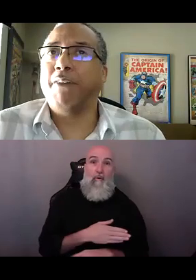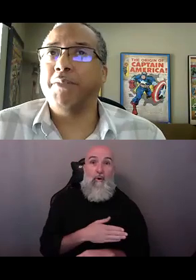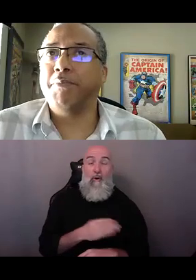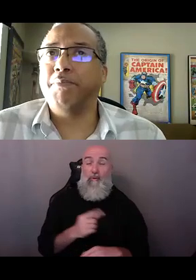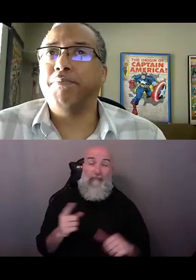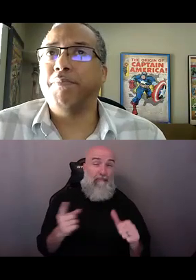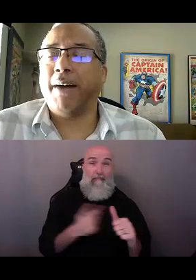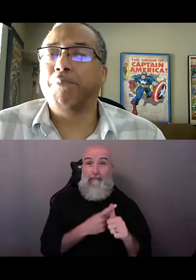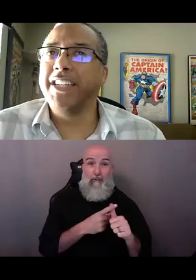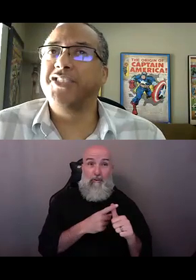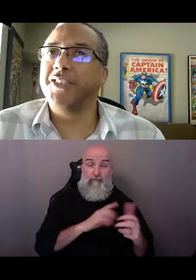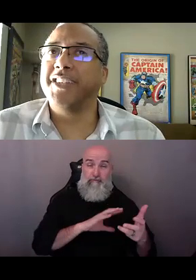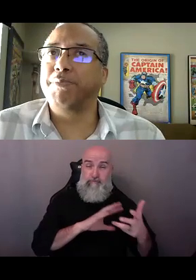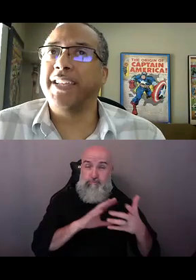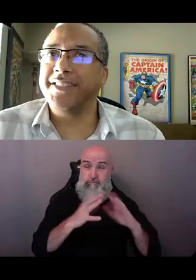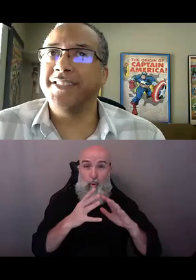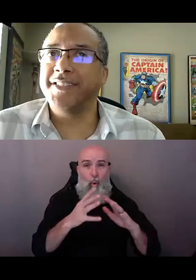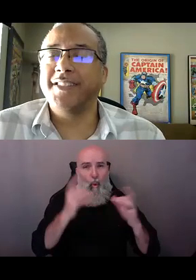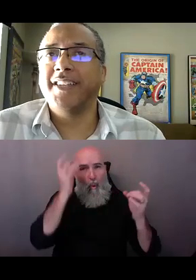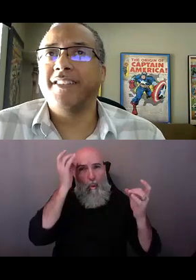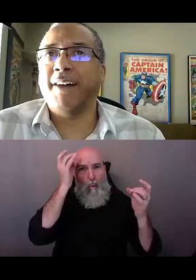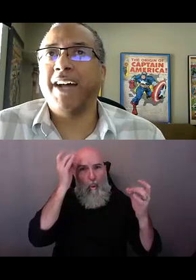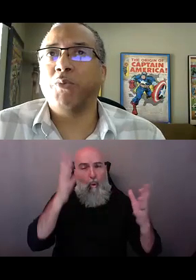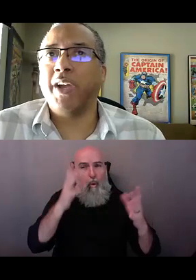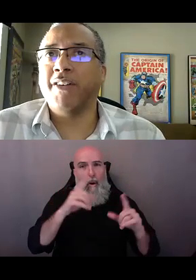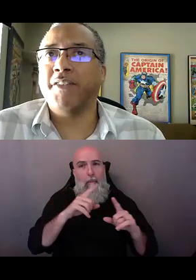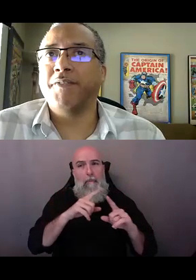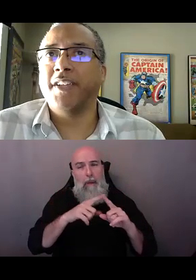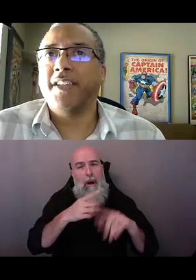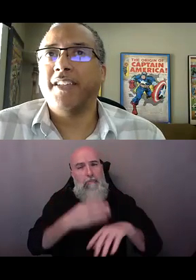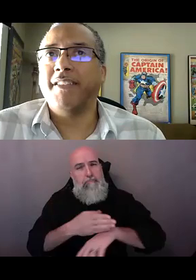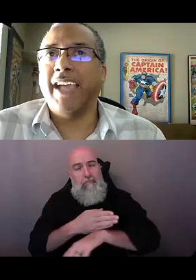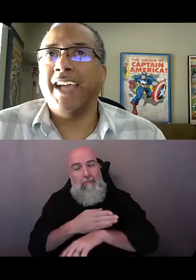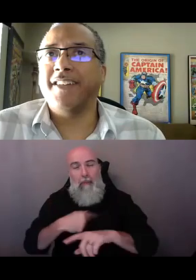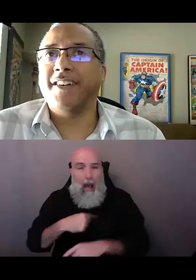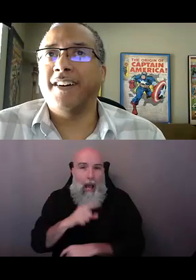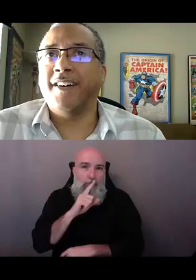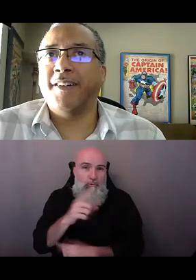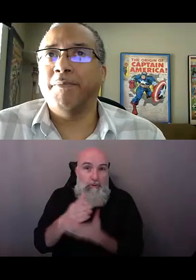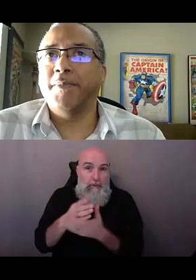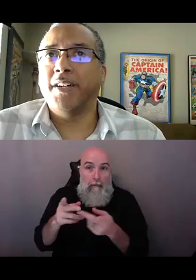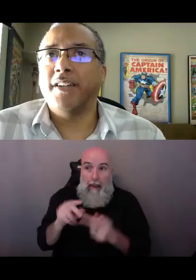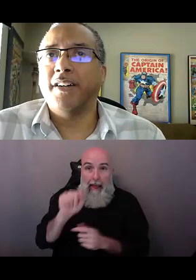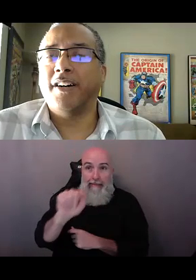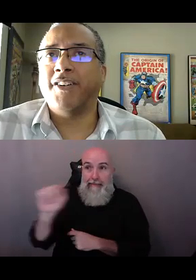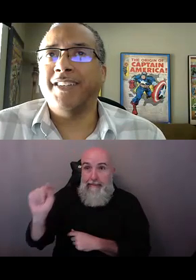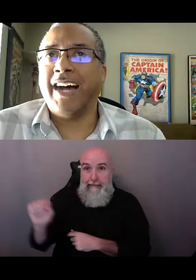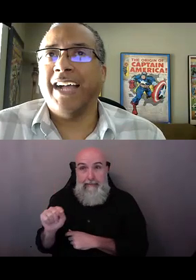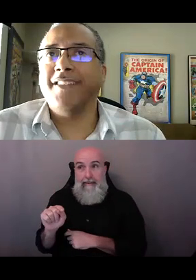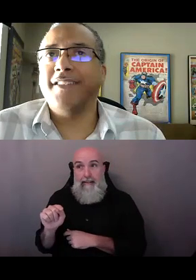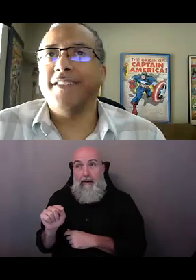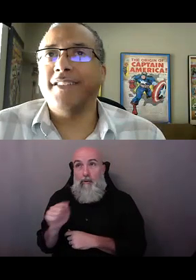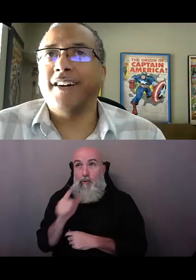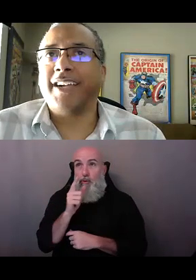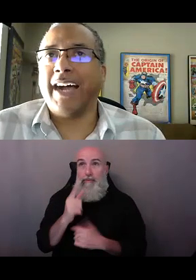but I'm pretty sure there are places that I'm not aware of that are